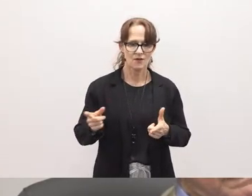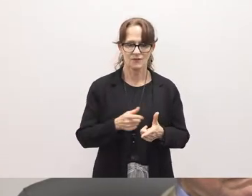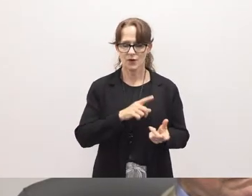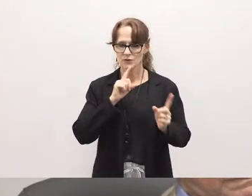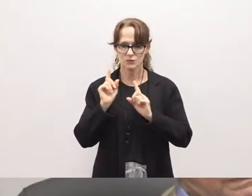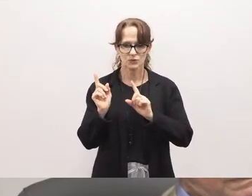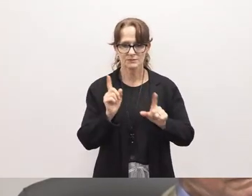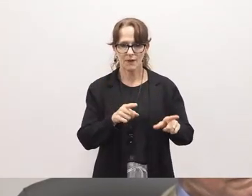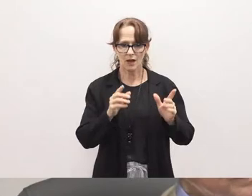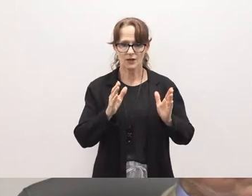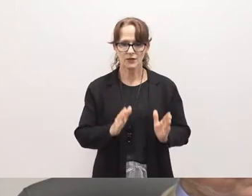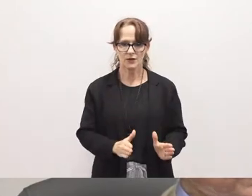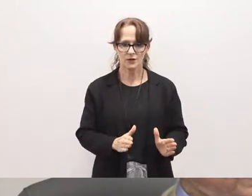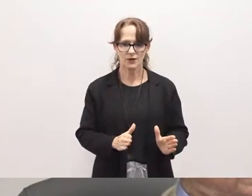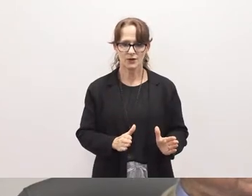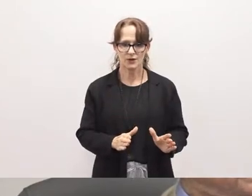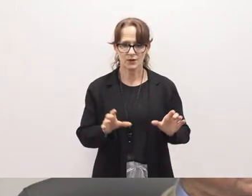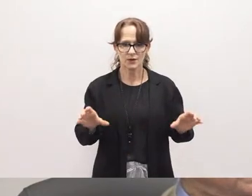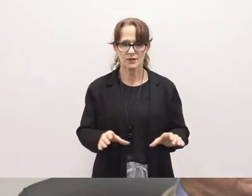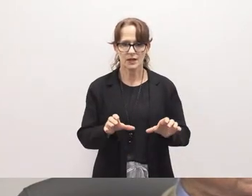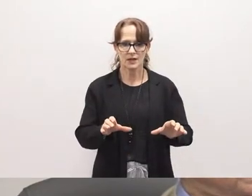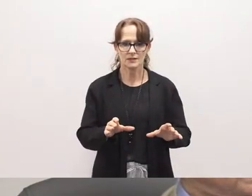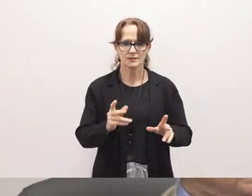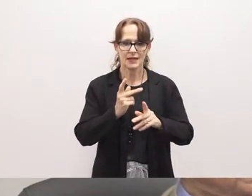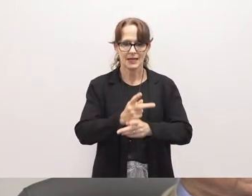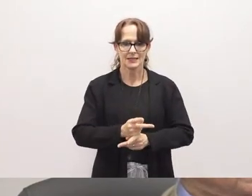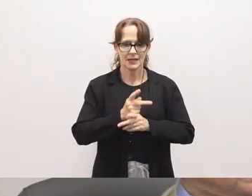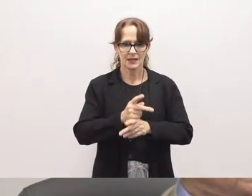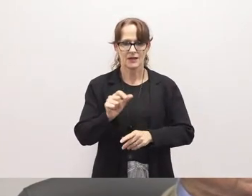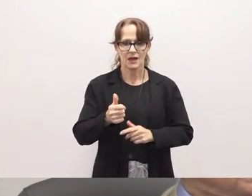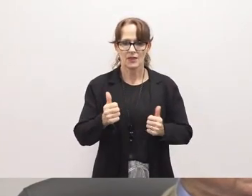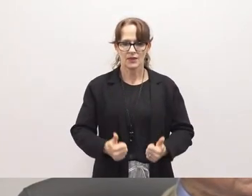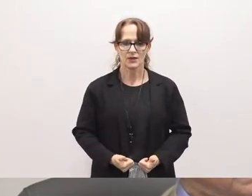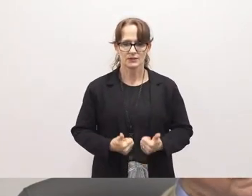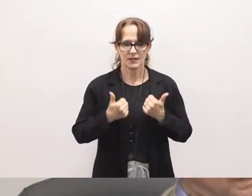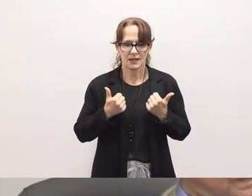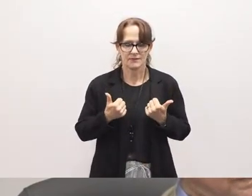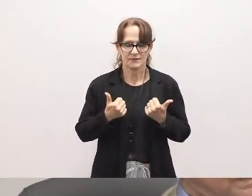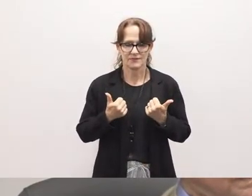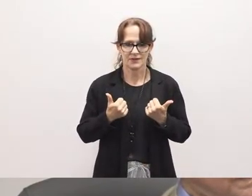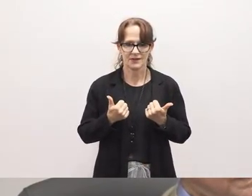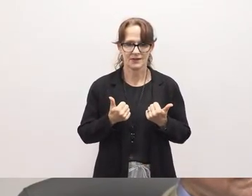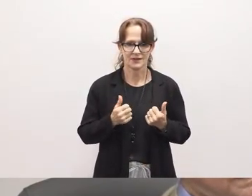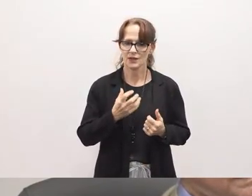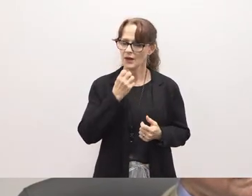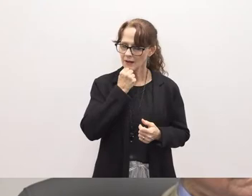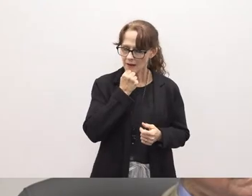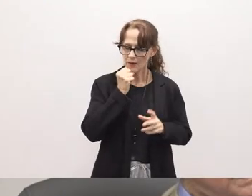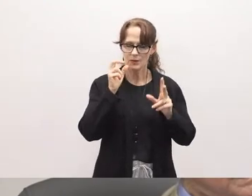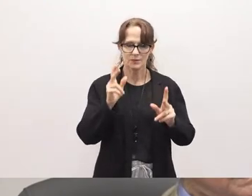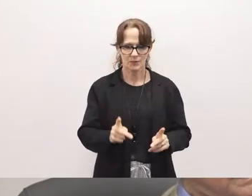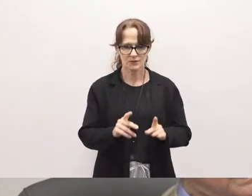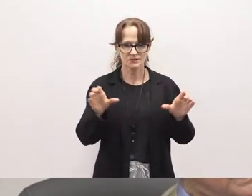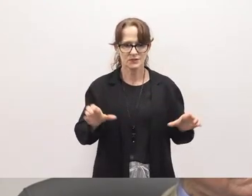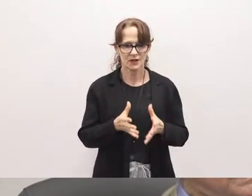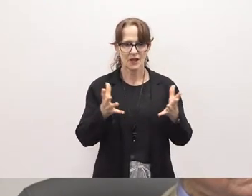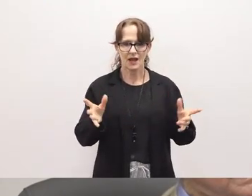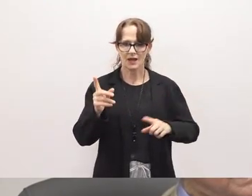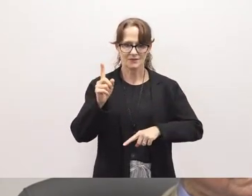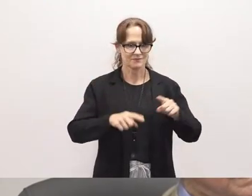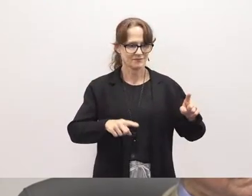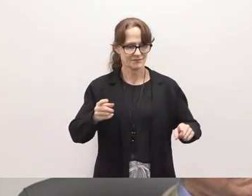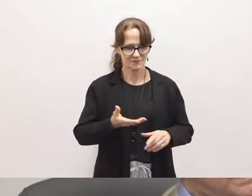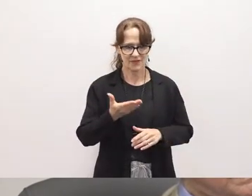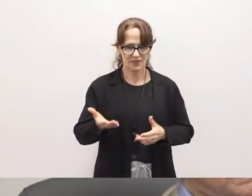responder is like and how to properly take care of others' lives. So you're a very caring person, and you've done a lot of different